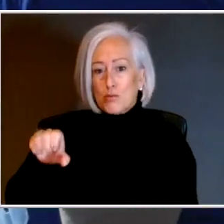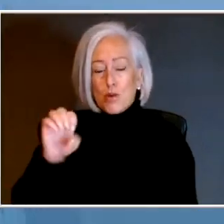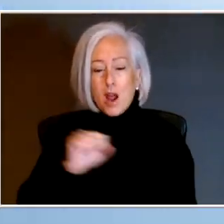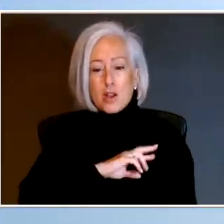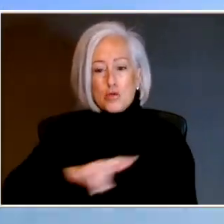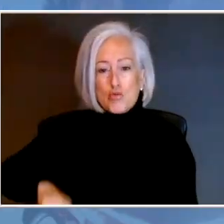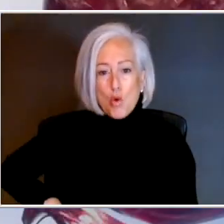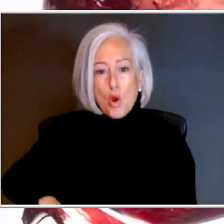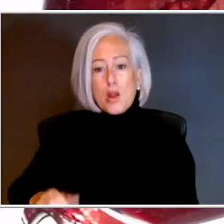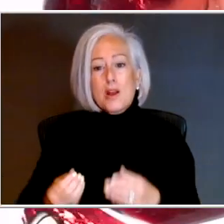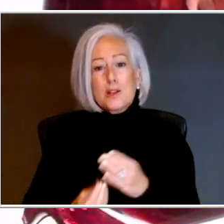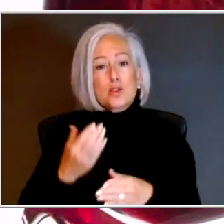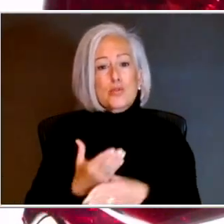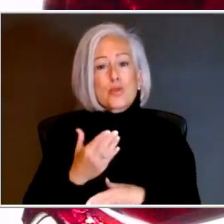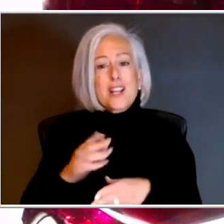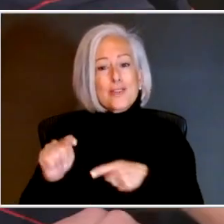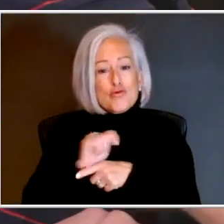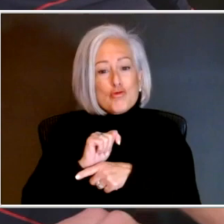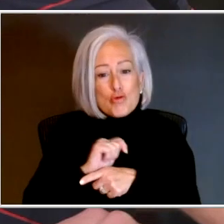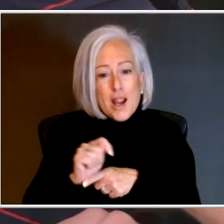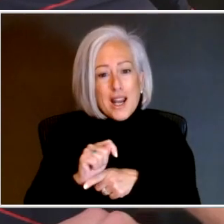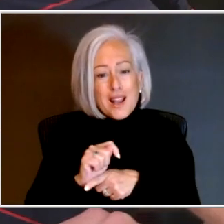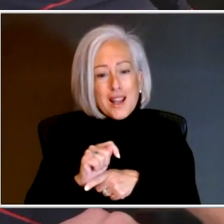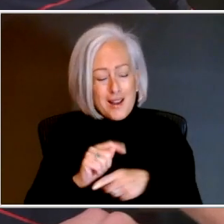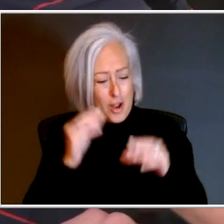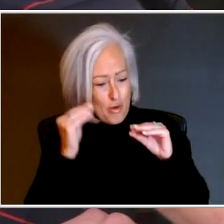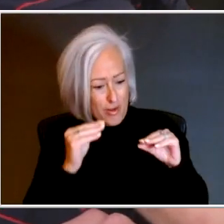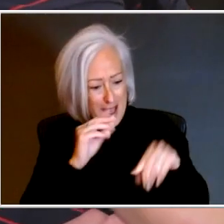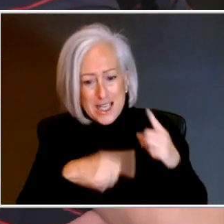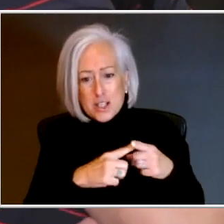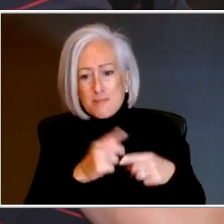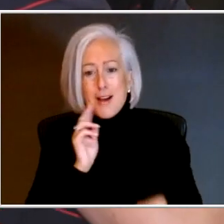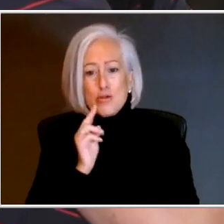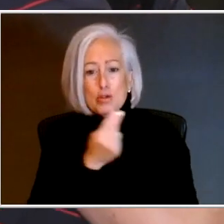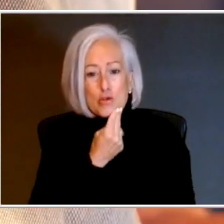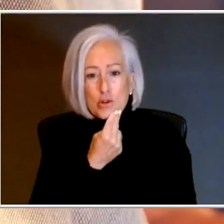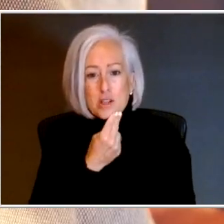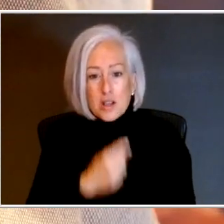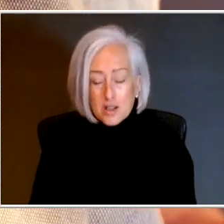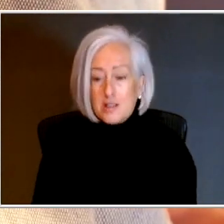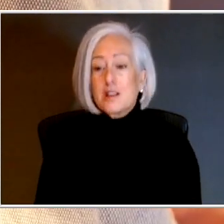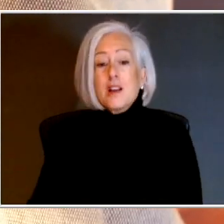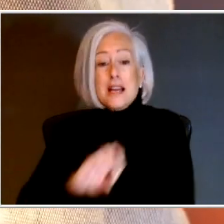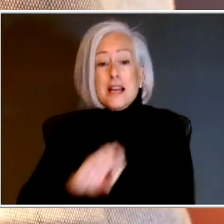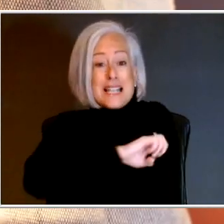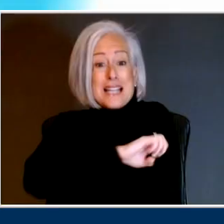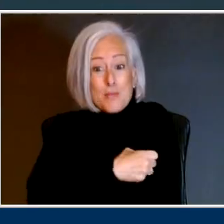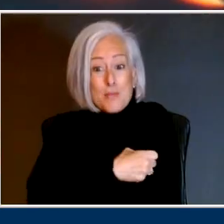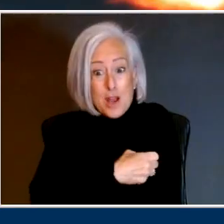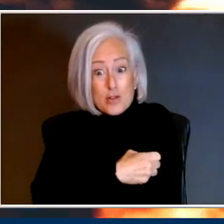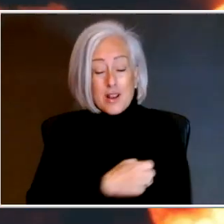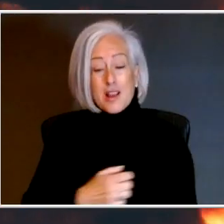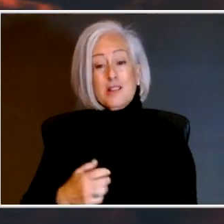nutrition, and indulging on St. Patrick's Day, the holiday heart risk that doctors see every year.